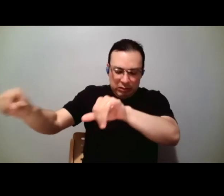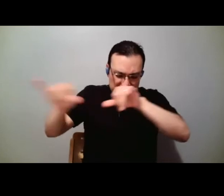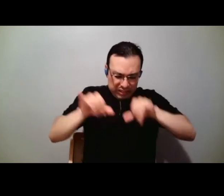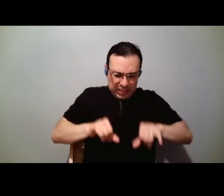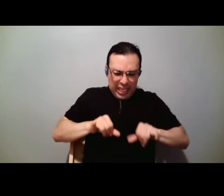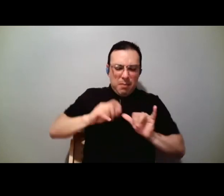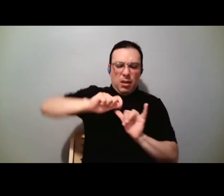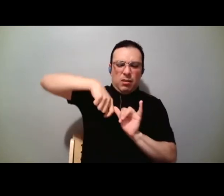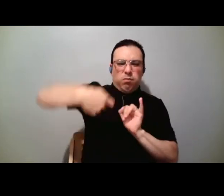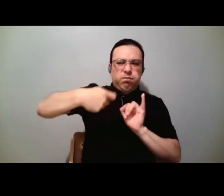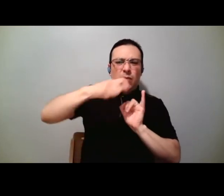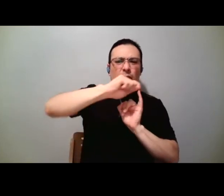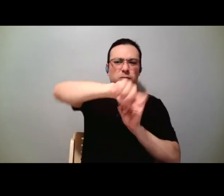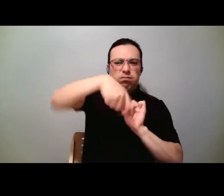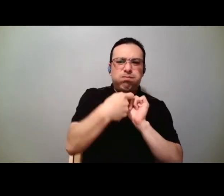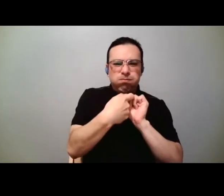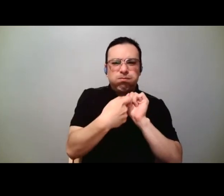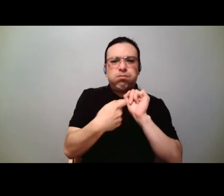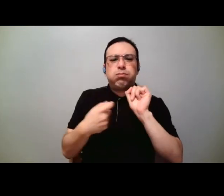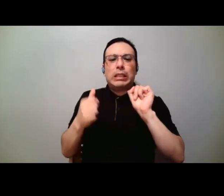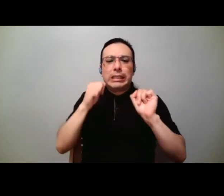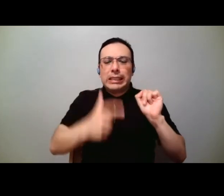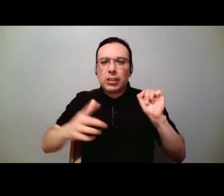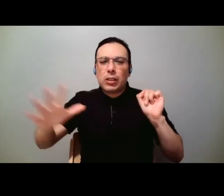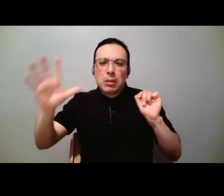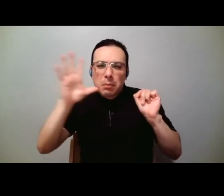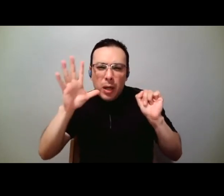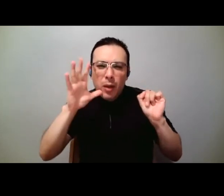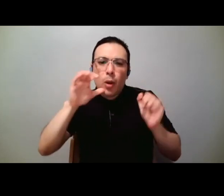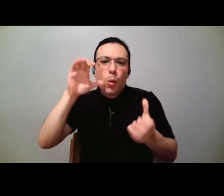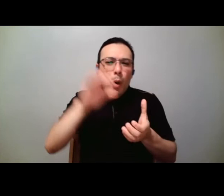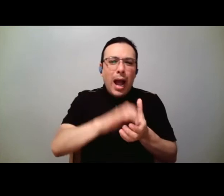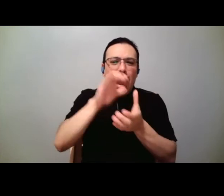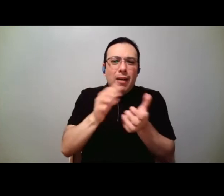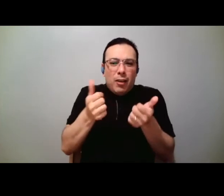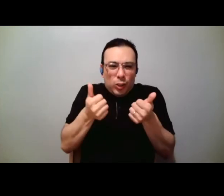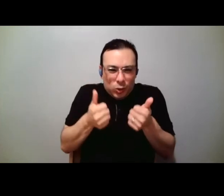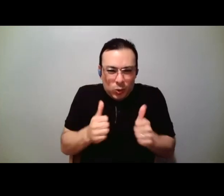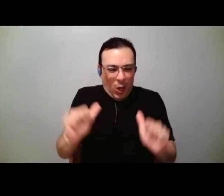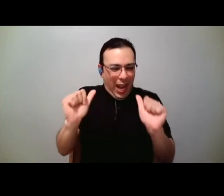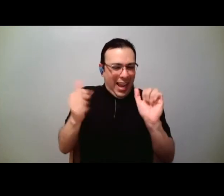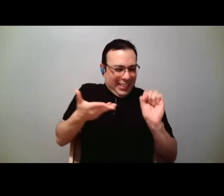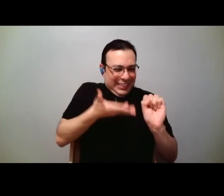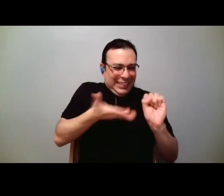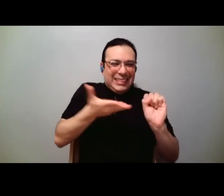Sisters, mothers, wives, trying to make something from this wood.